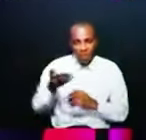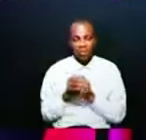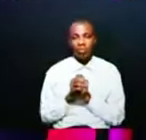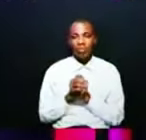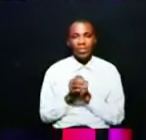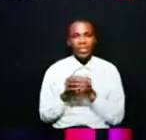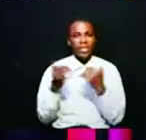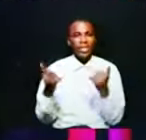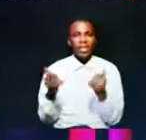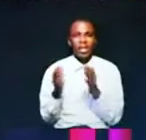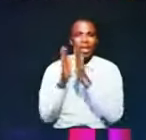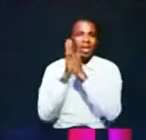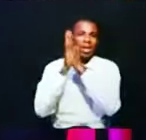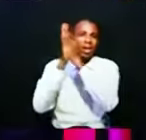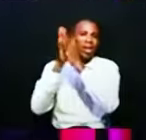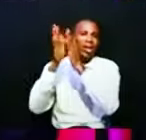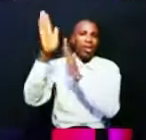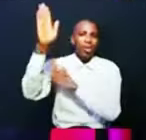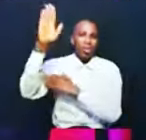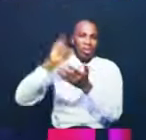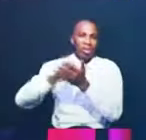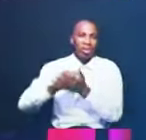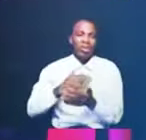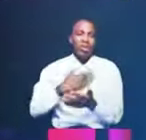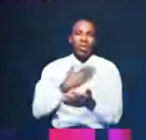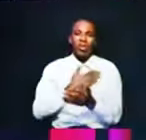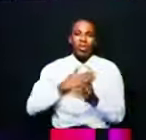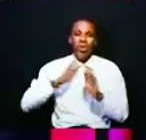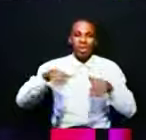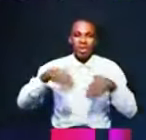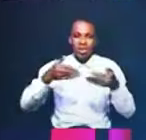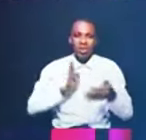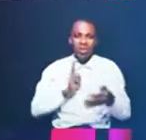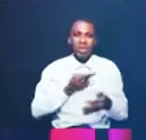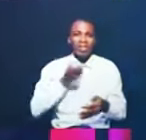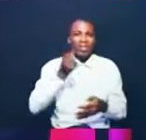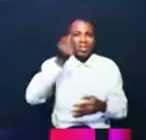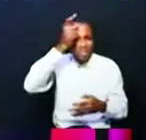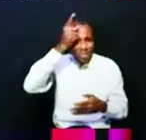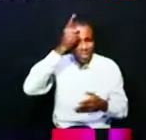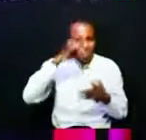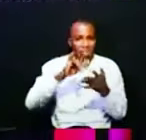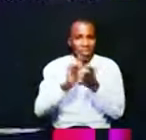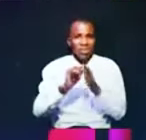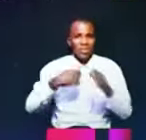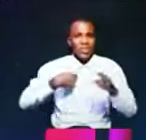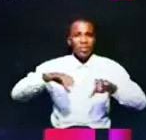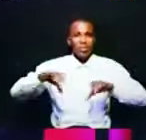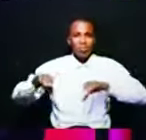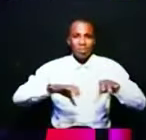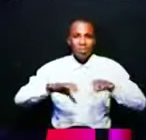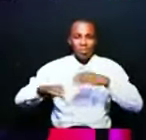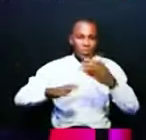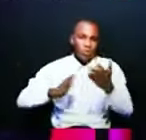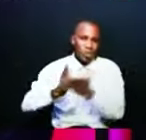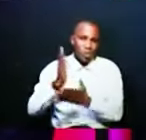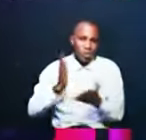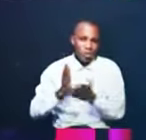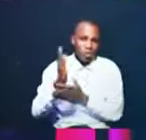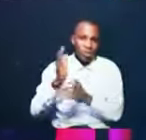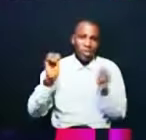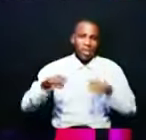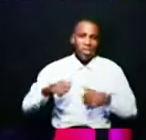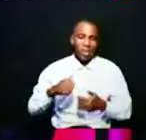Let's ask God for wisdom to take practical steps to build strong